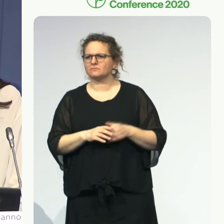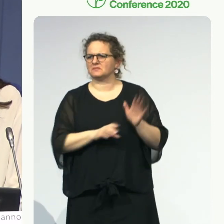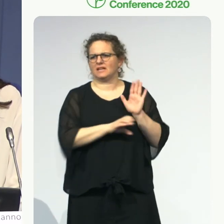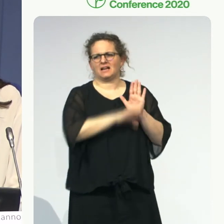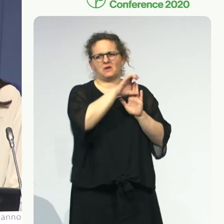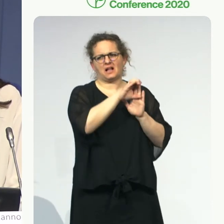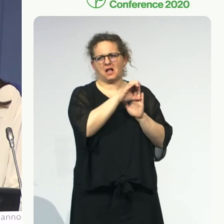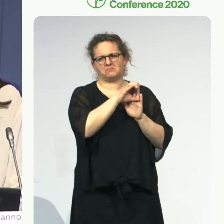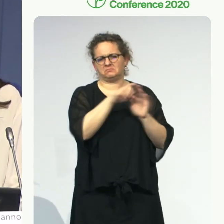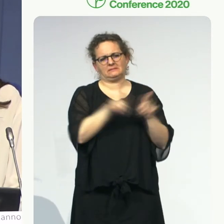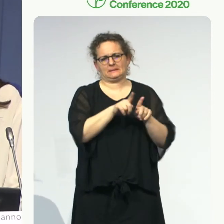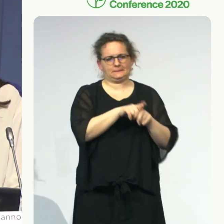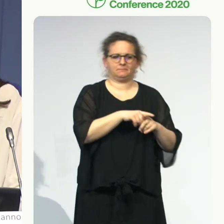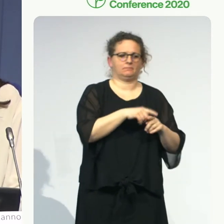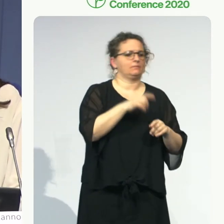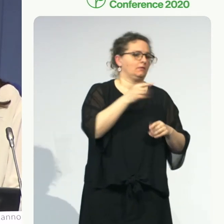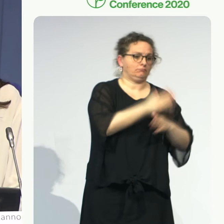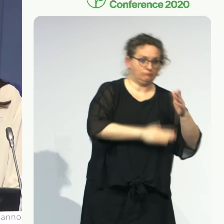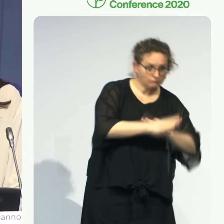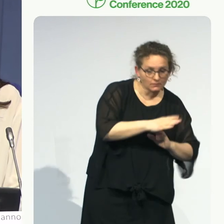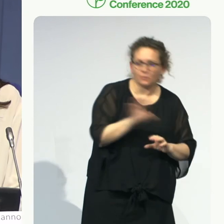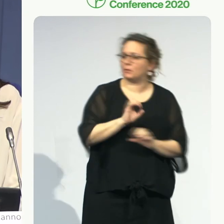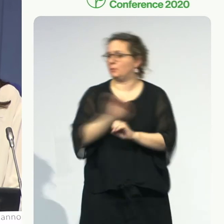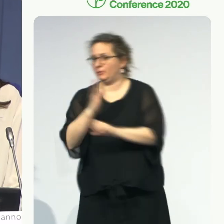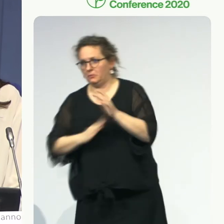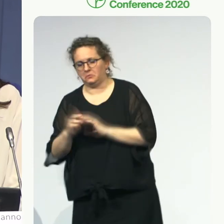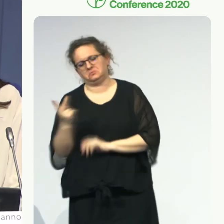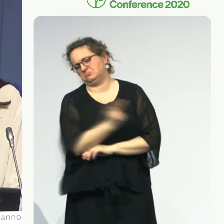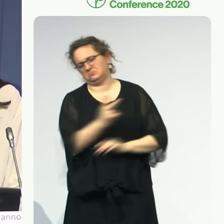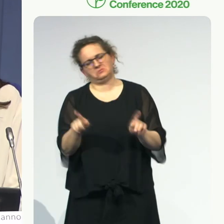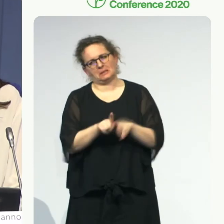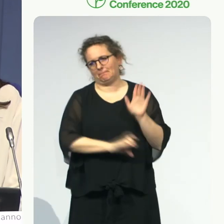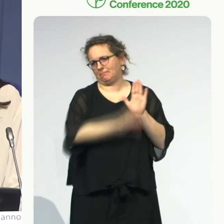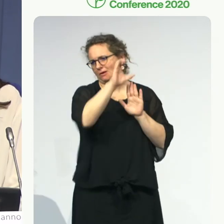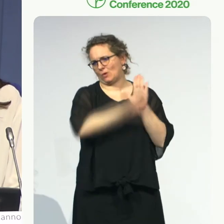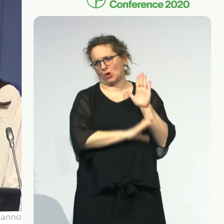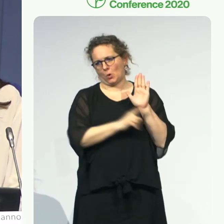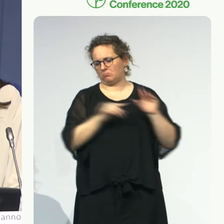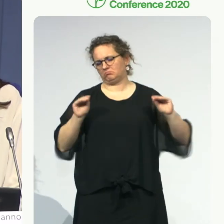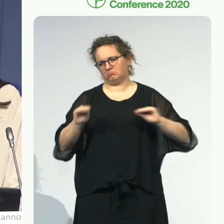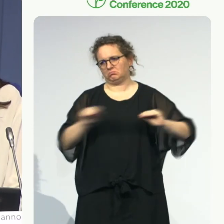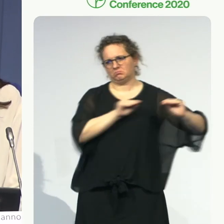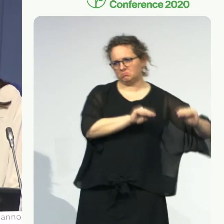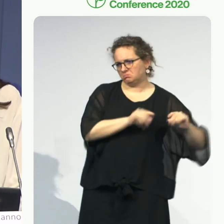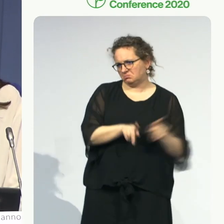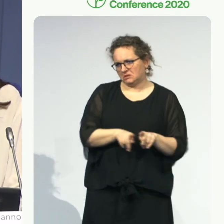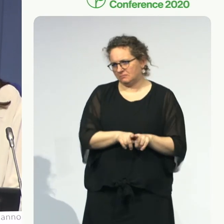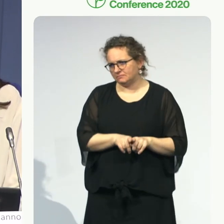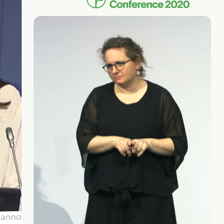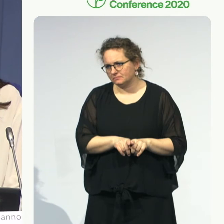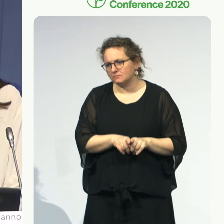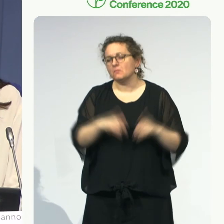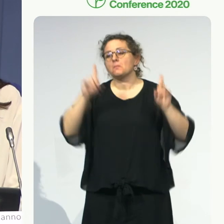what we have been lobbying for is also ensuring that some of these children are given more time